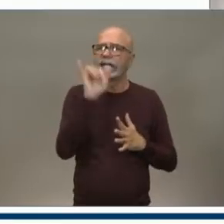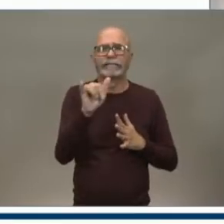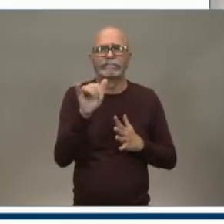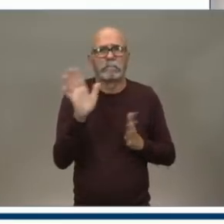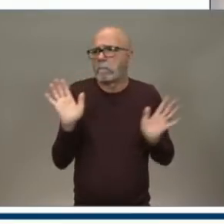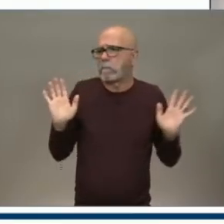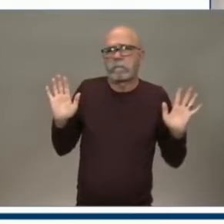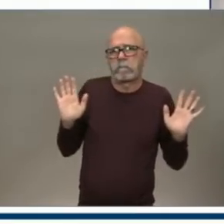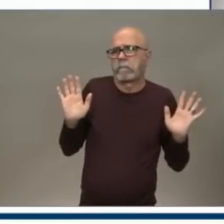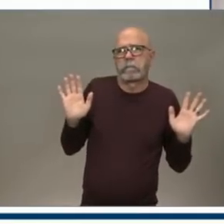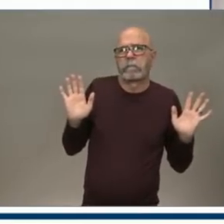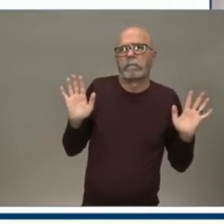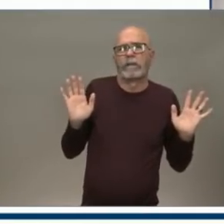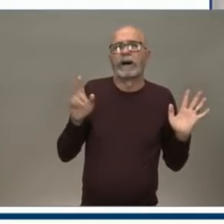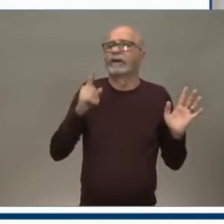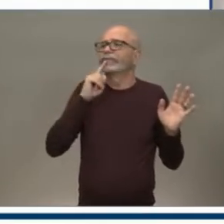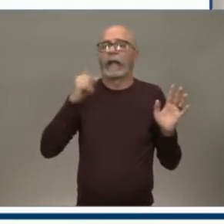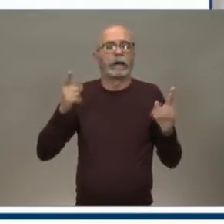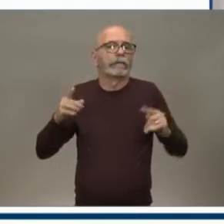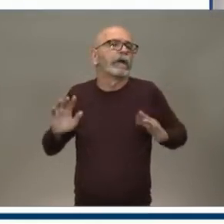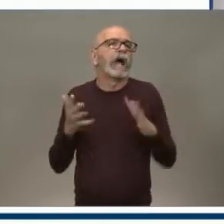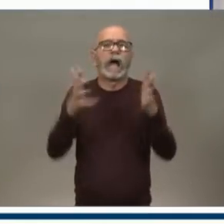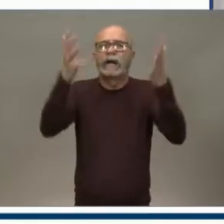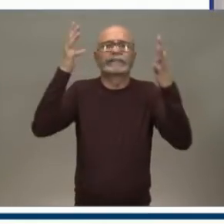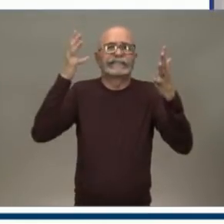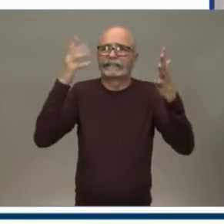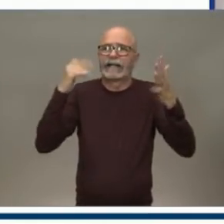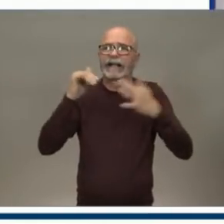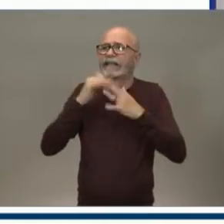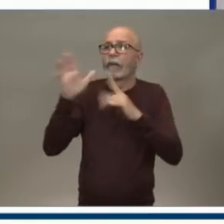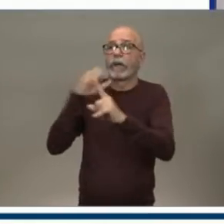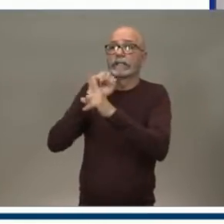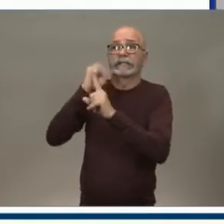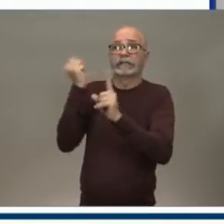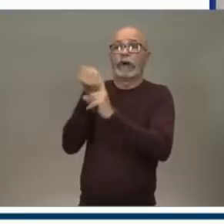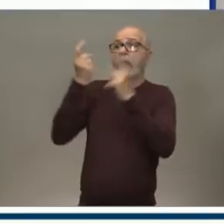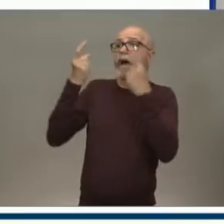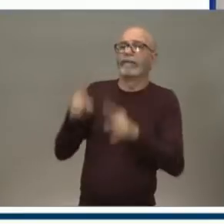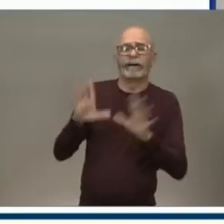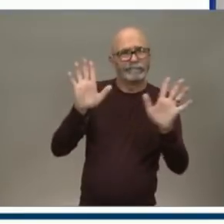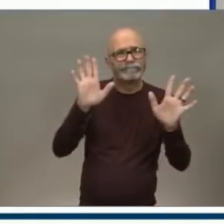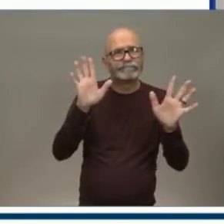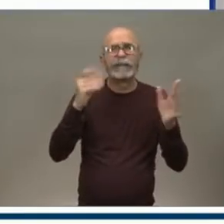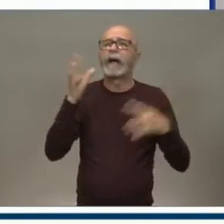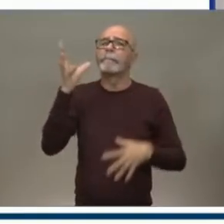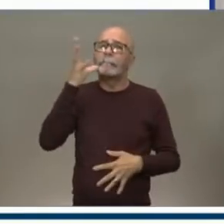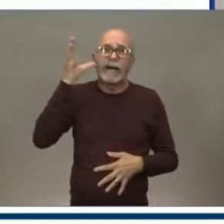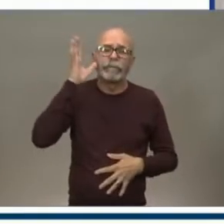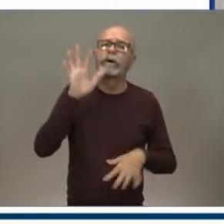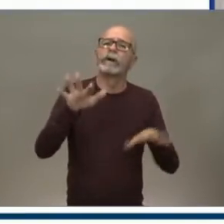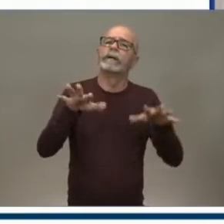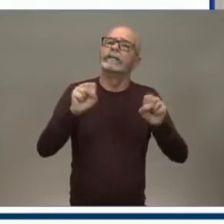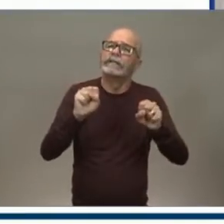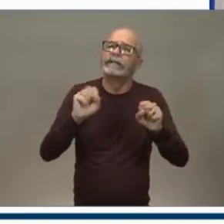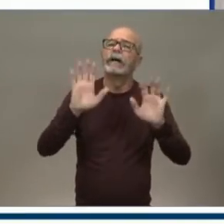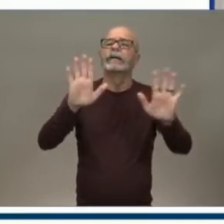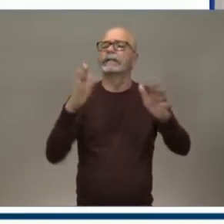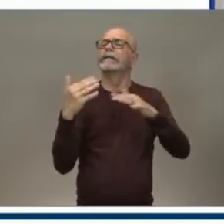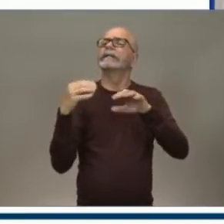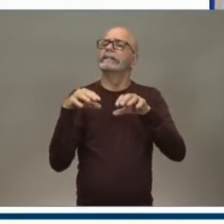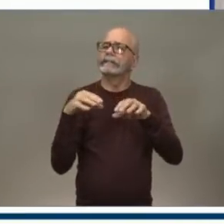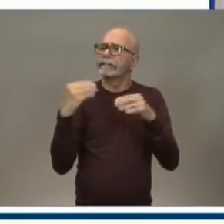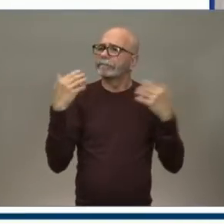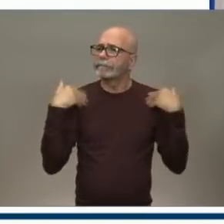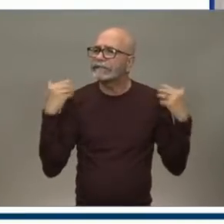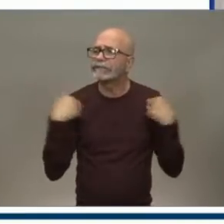lives. It's a natural feeling. I want to reassure those parents that the minister and the deputy and the Department of Education have been working with